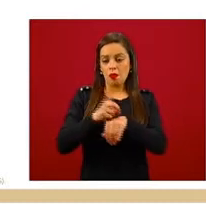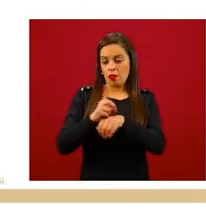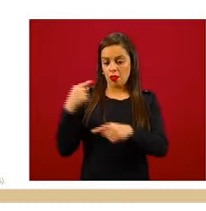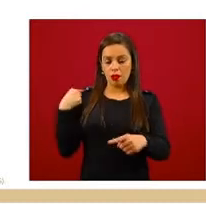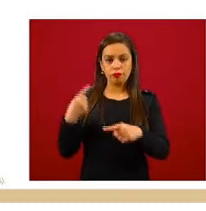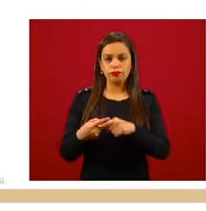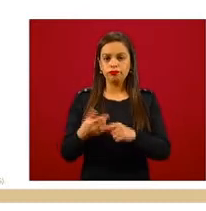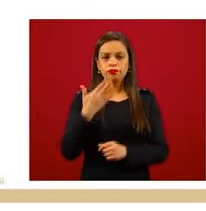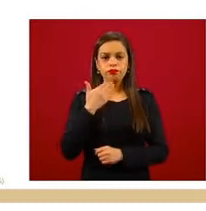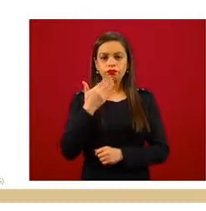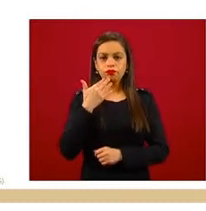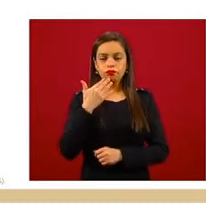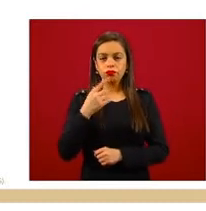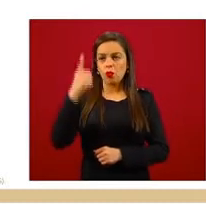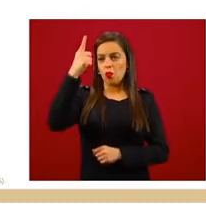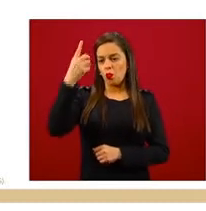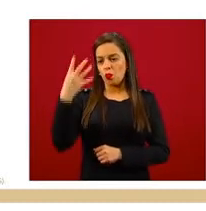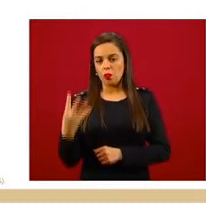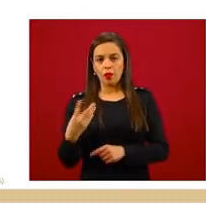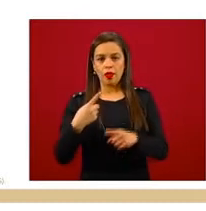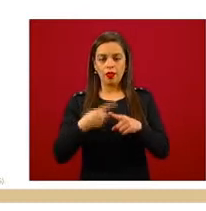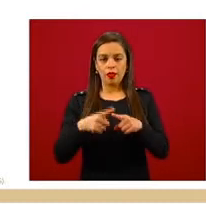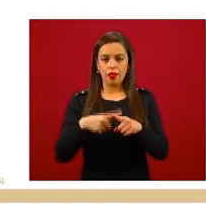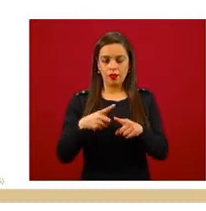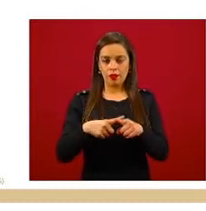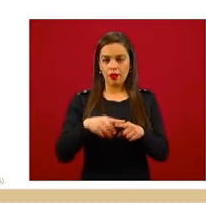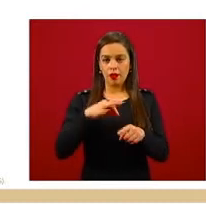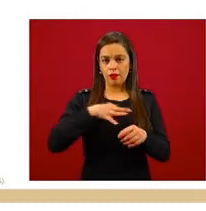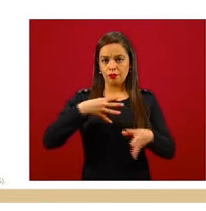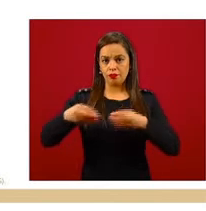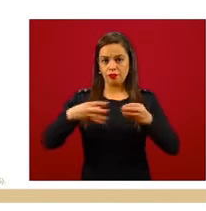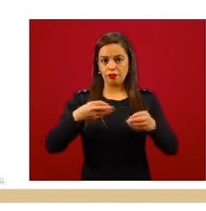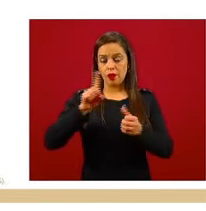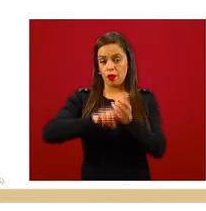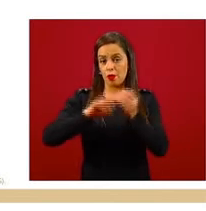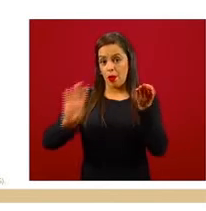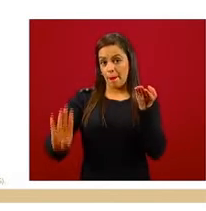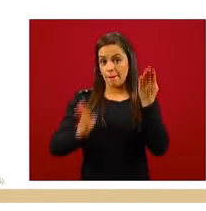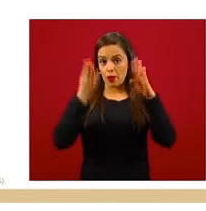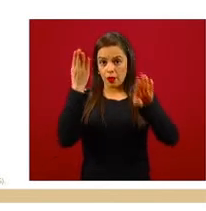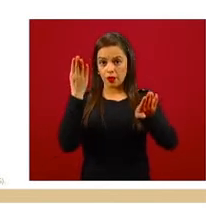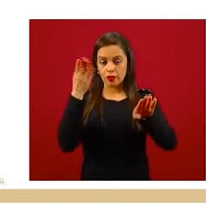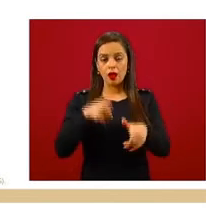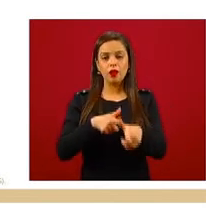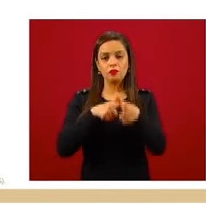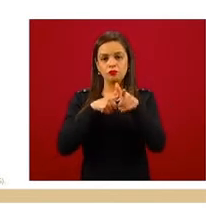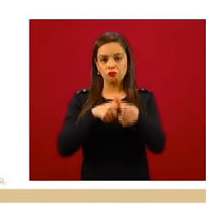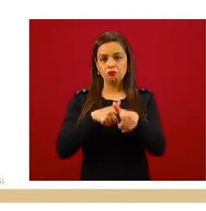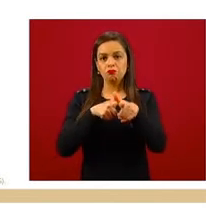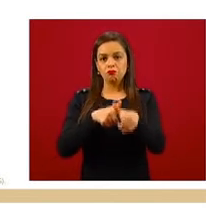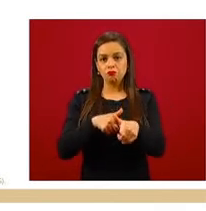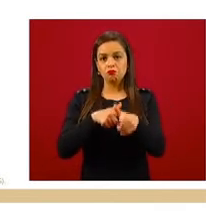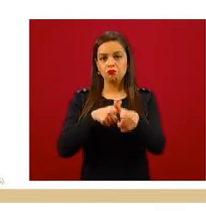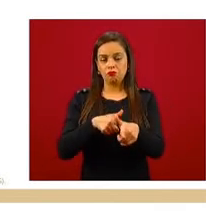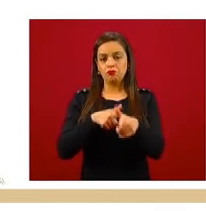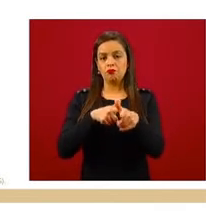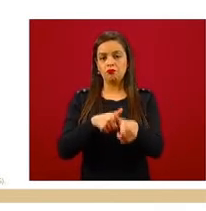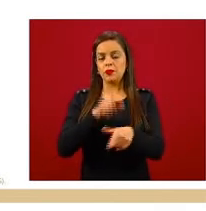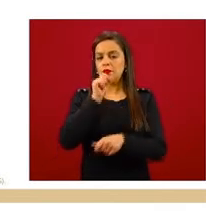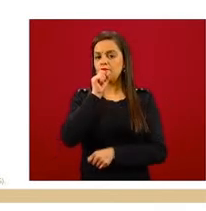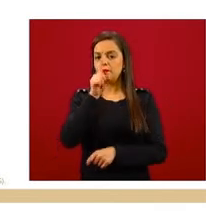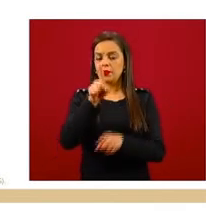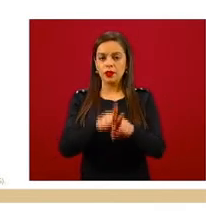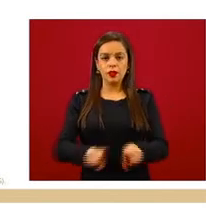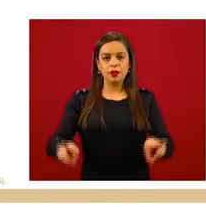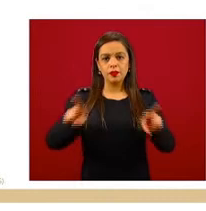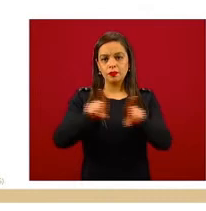haven't had de that los much casos movement en la on pandemia the a nivel last few mundial days, son los que only siguen just one-fourth of manteniendo this world activa pandemic that a we la have misma,